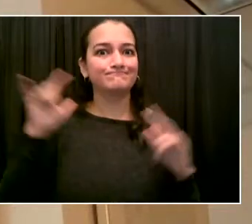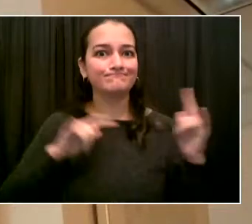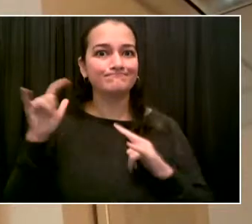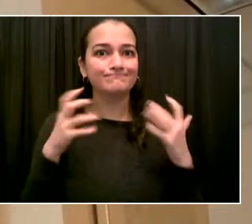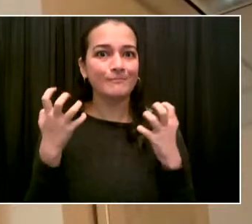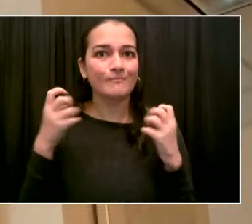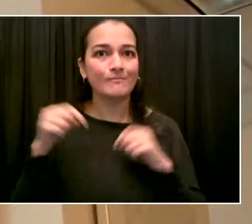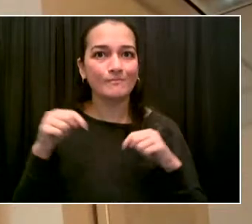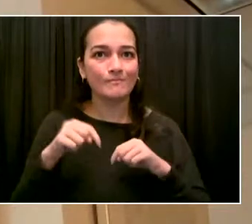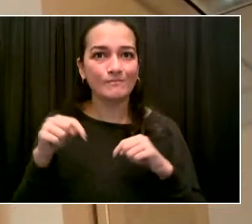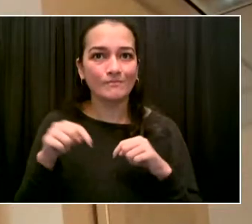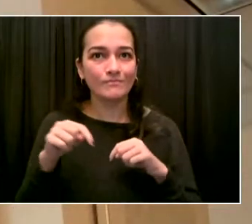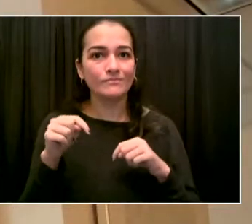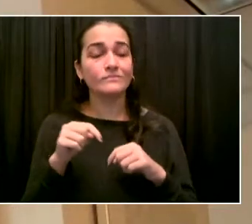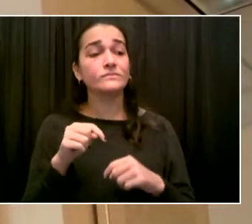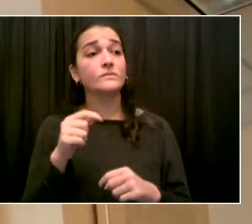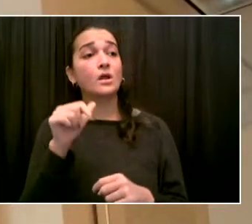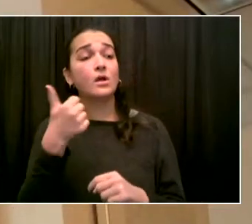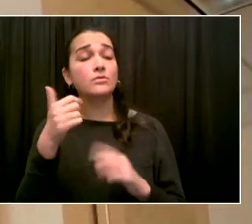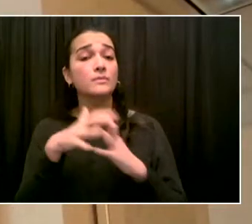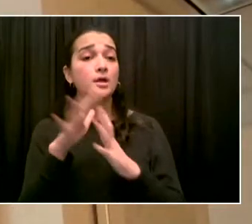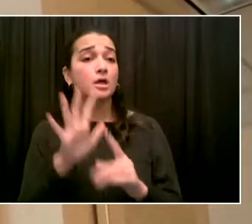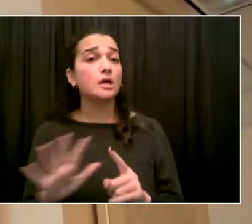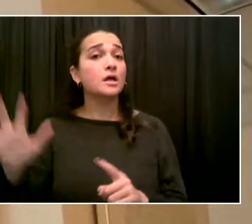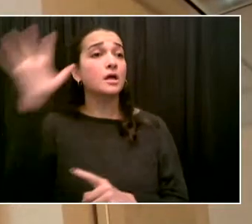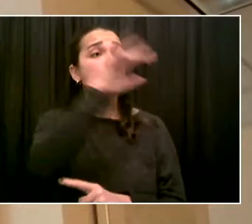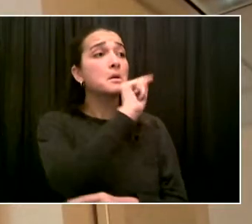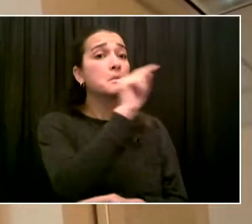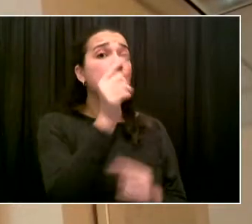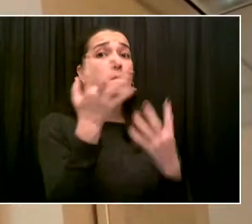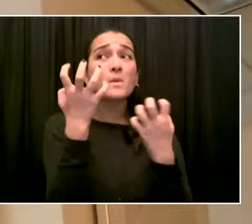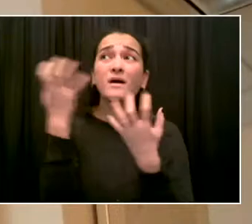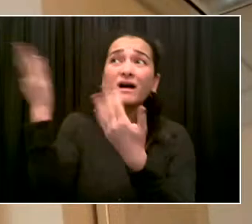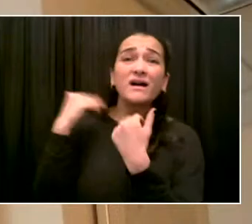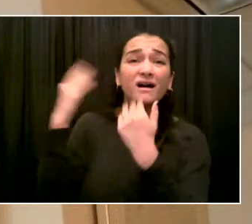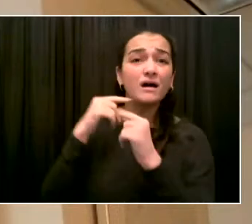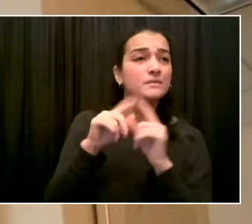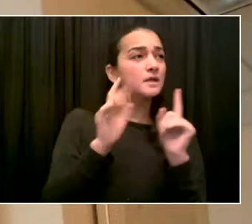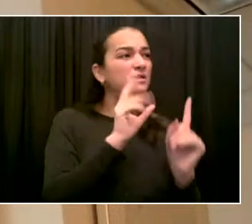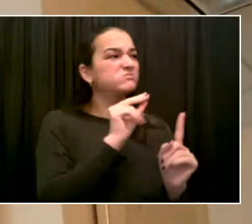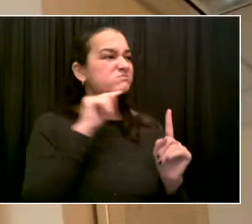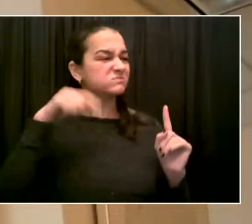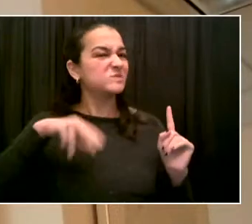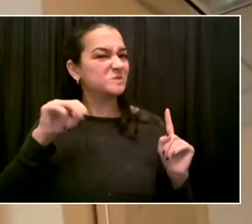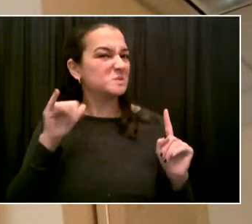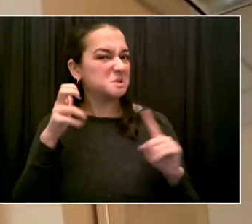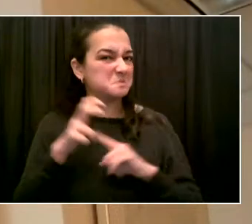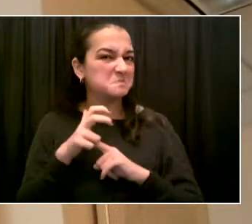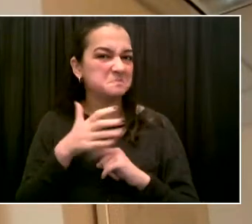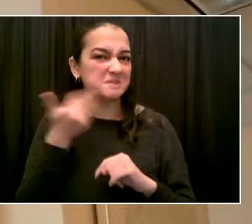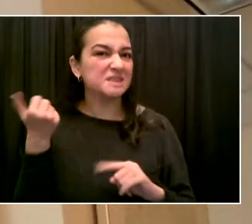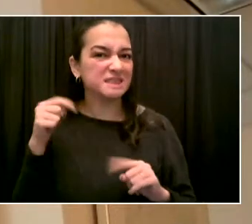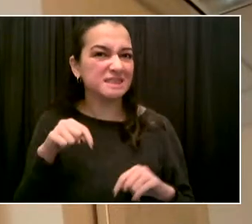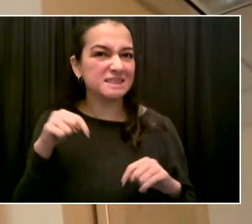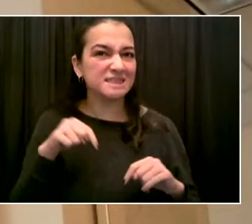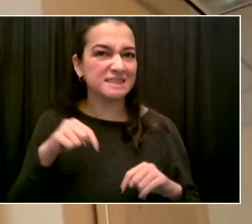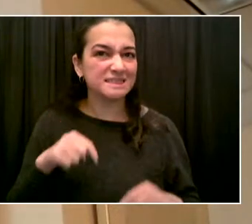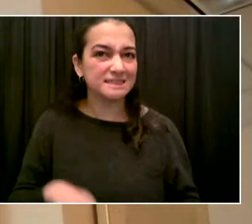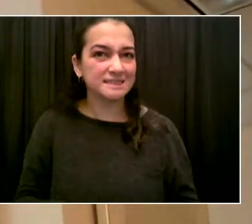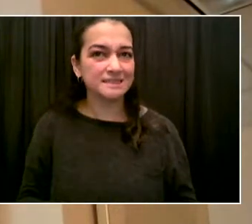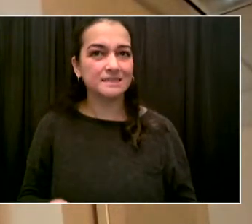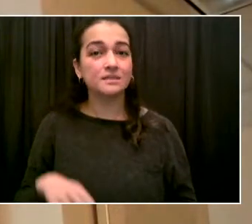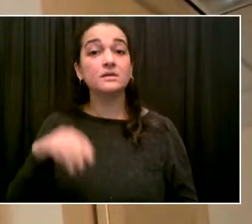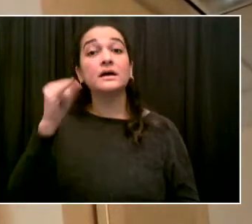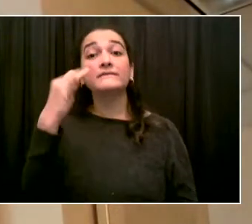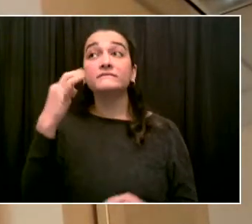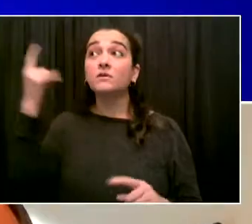our tourism recovery overall, and really the final piece of the puzzle that we needed to rebuild tourism with the announcement yesterday and the reopening of the border. So thank you